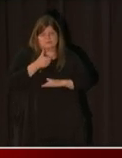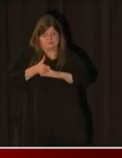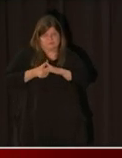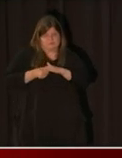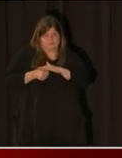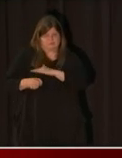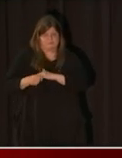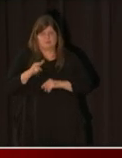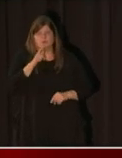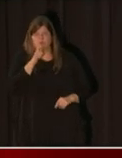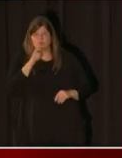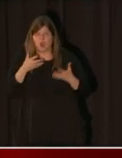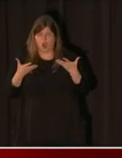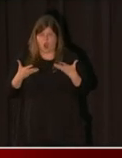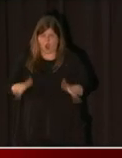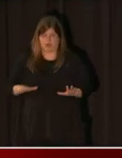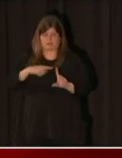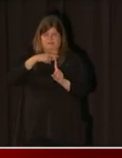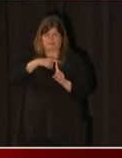positive.